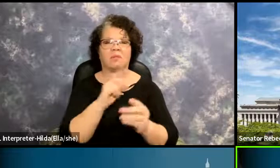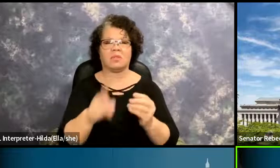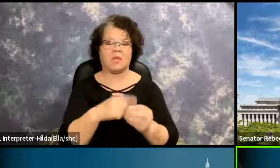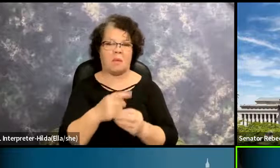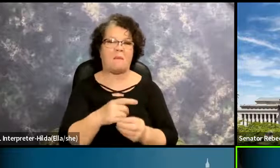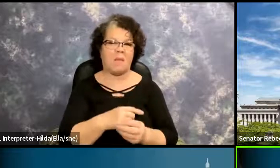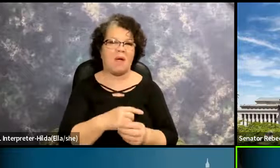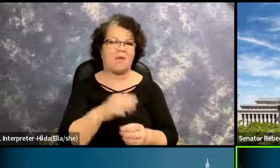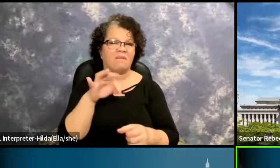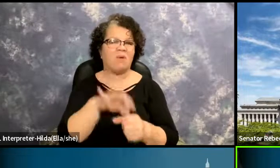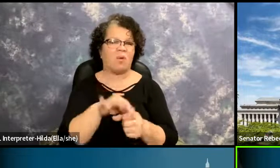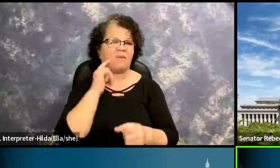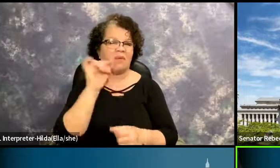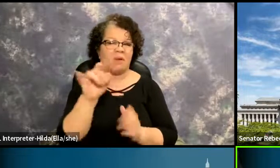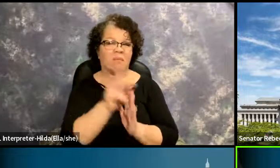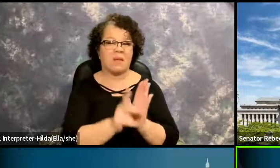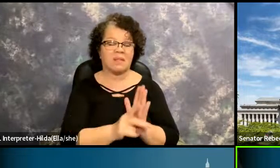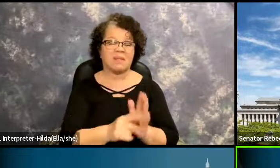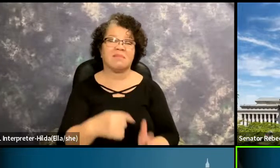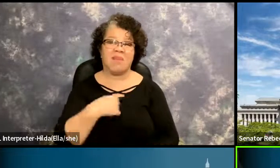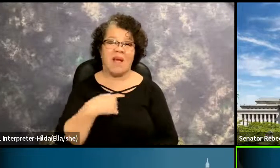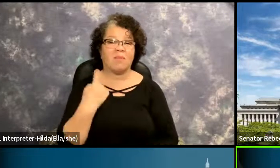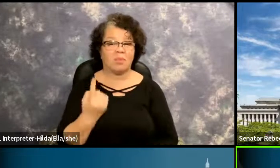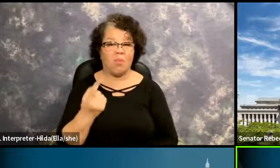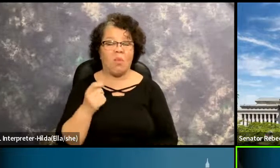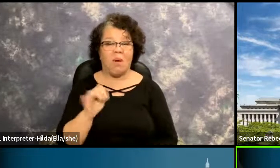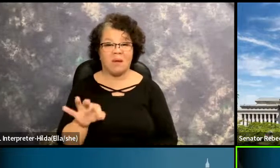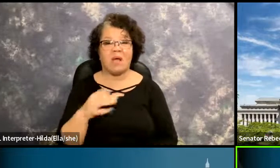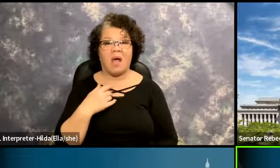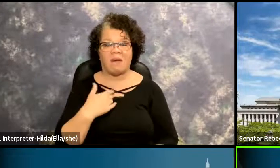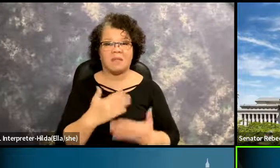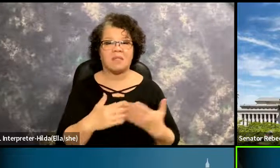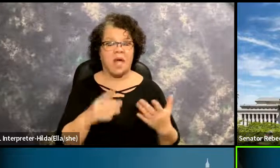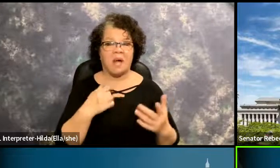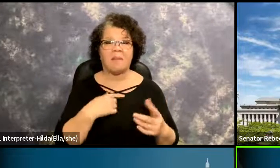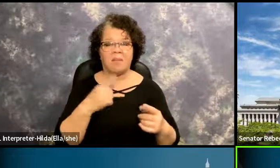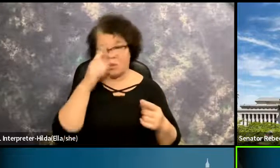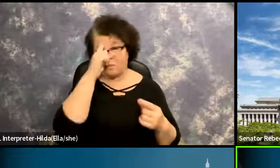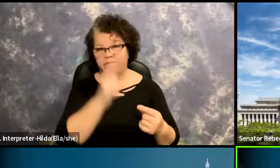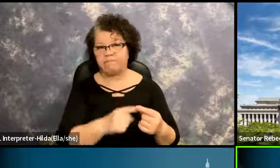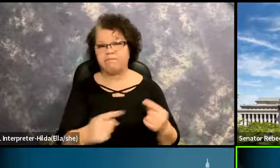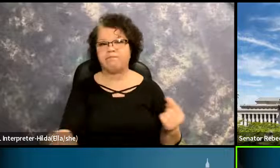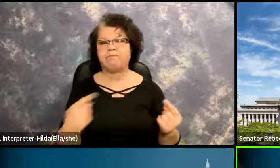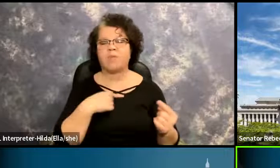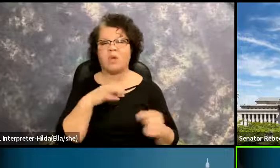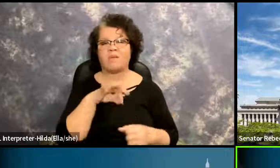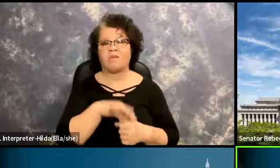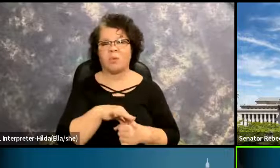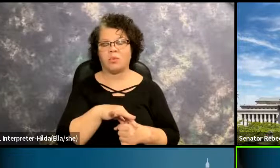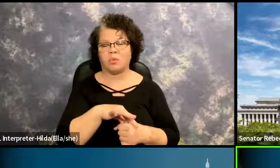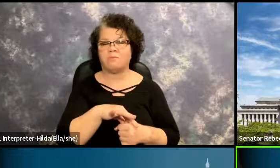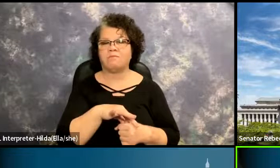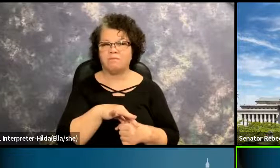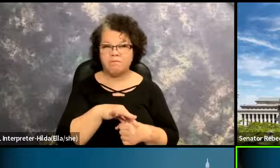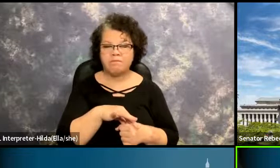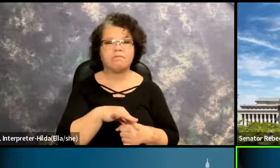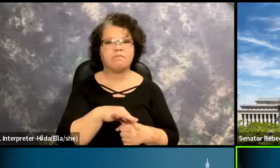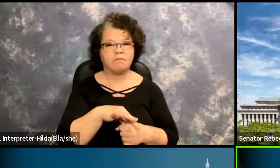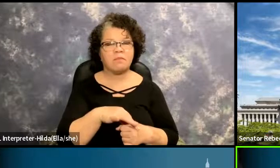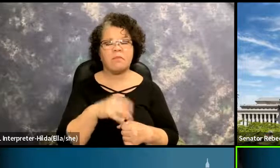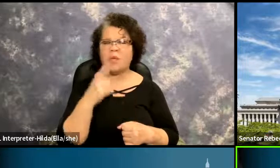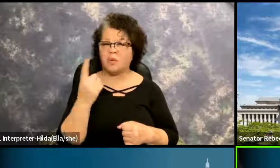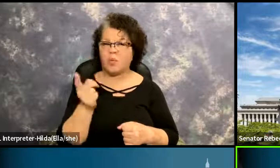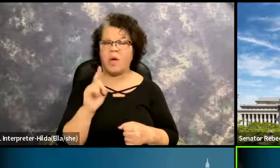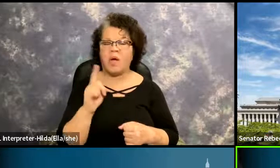that policy. I was one of some dissenting votes on that. It is the one place where I voted